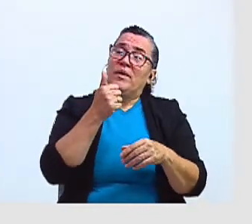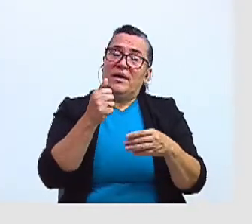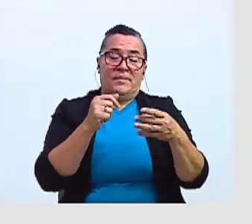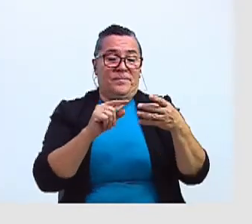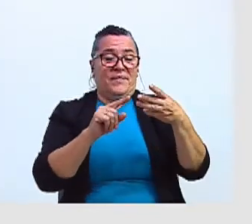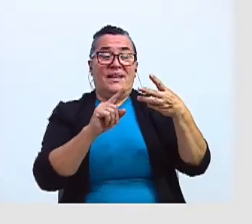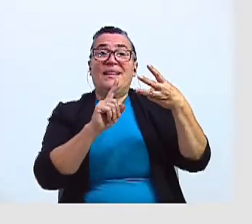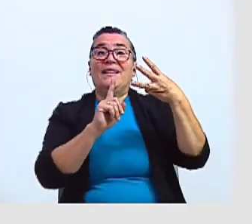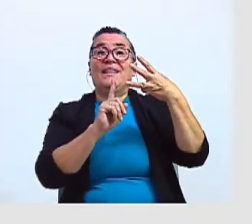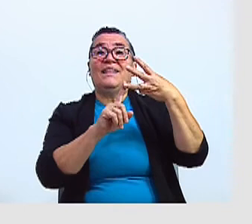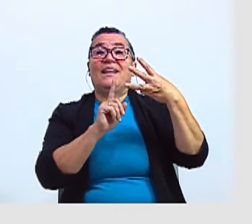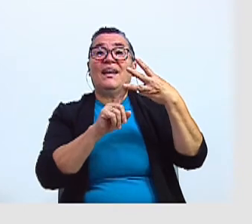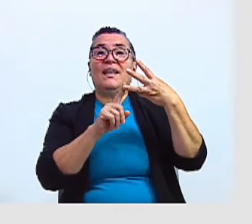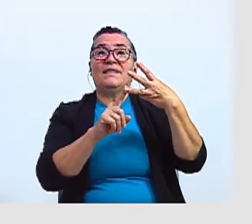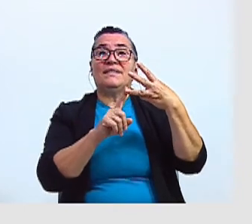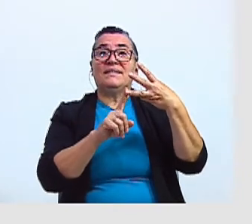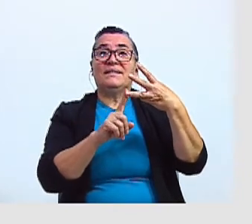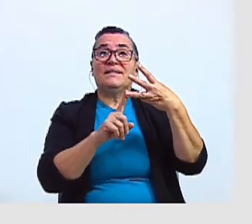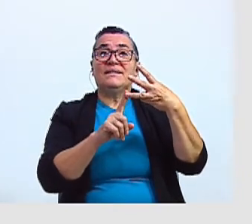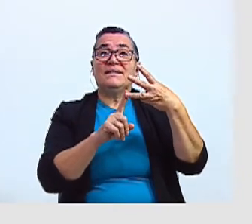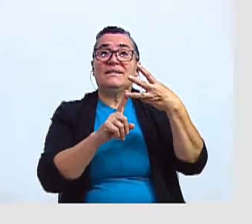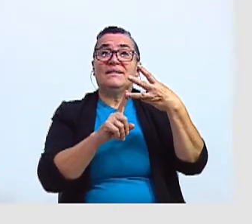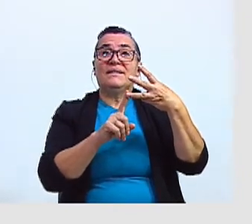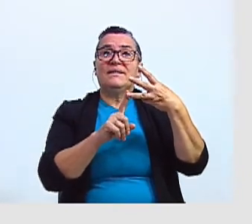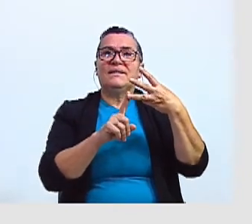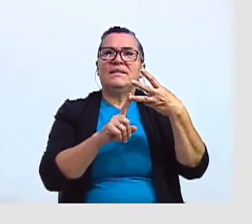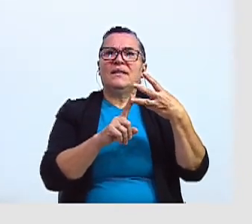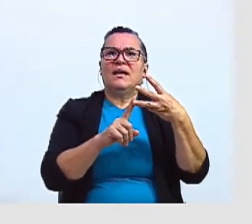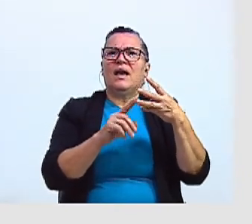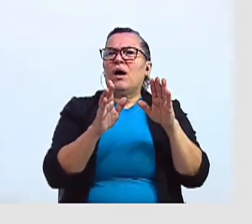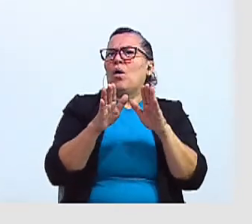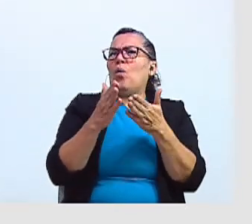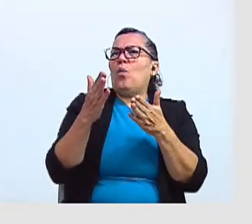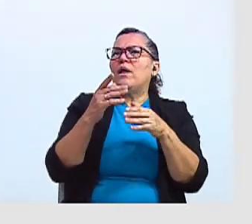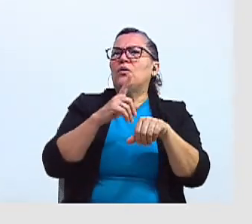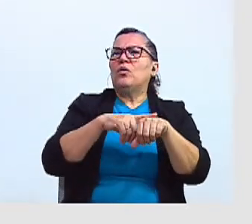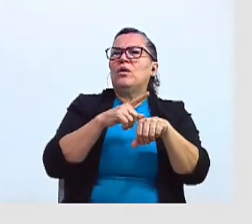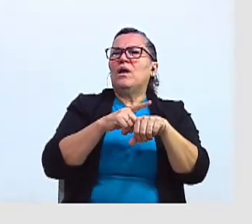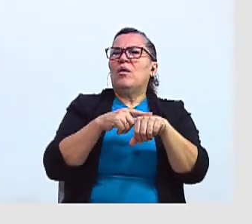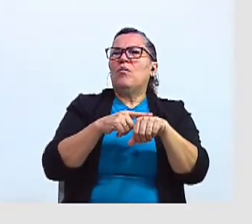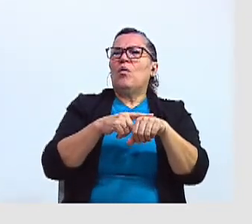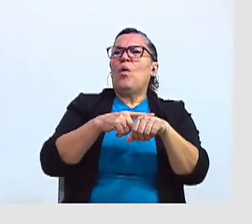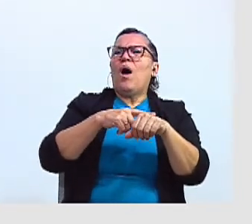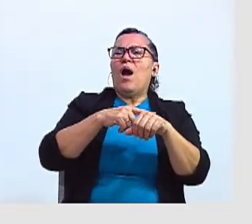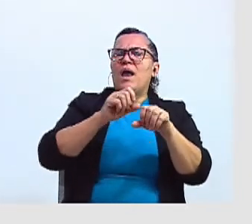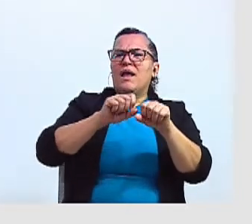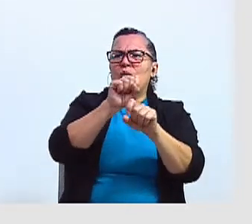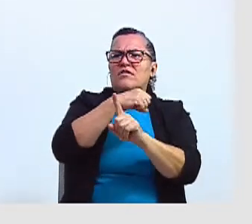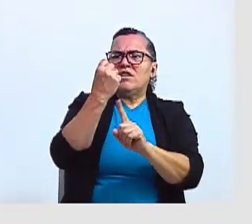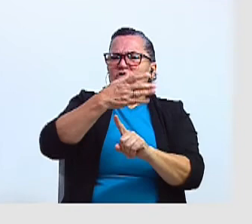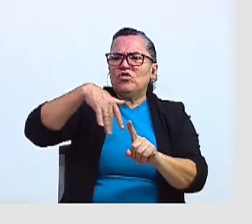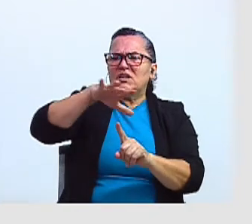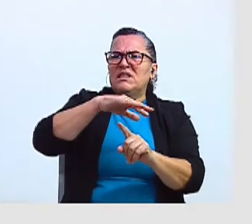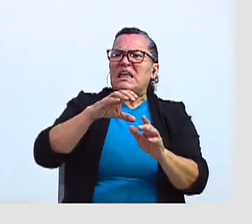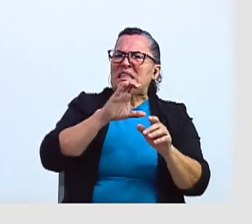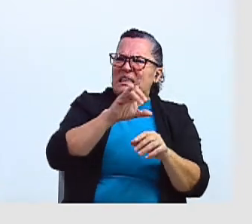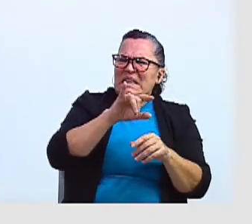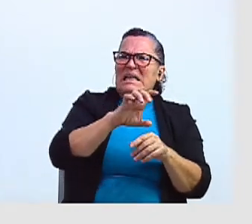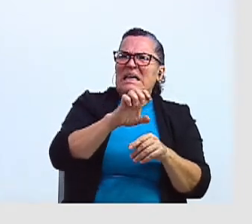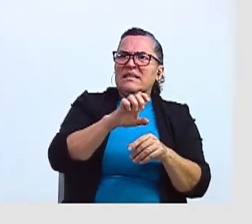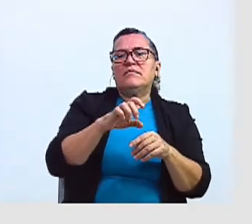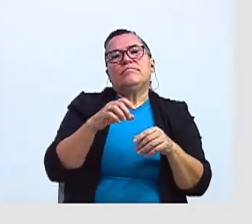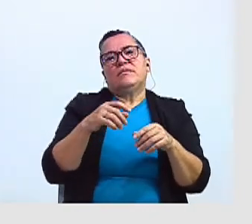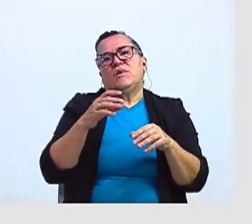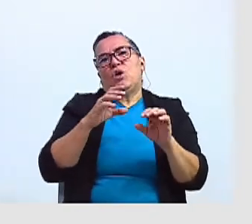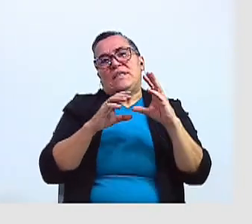Number 3. Okay, so what is the answer? How long have cliques been around our society? Students have been